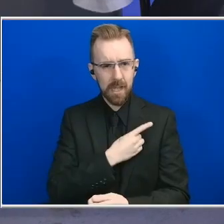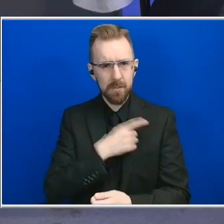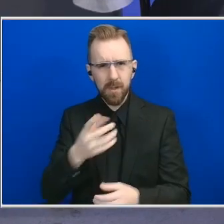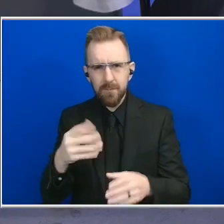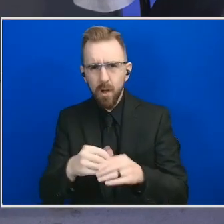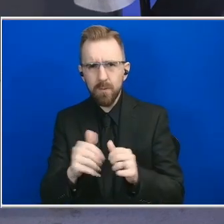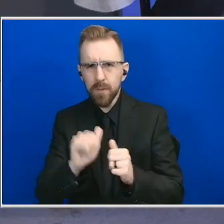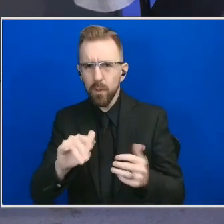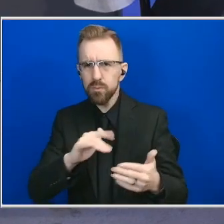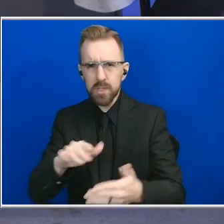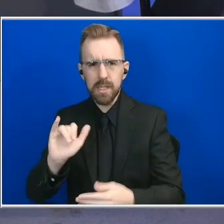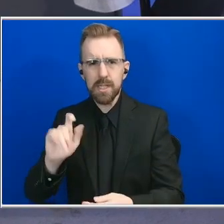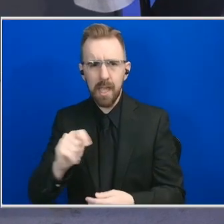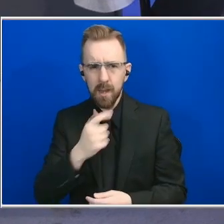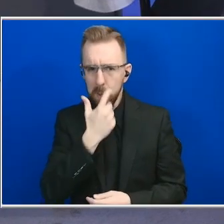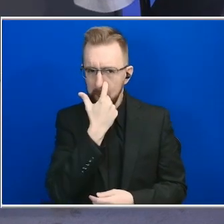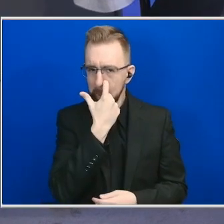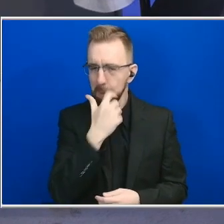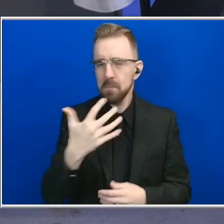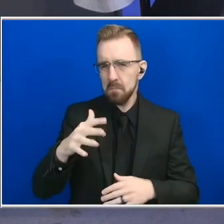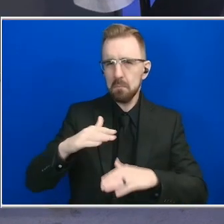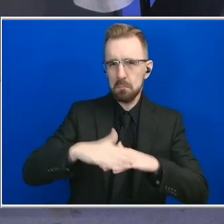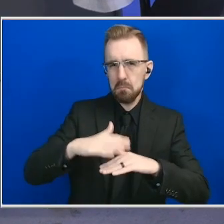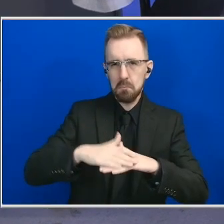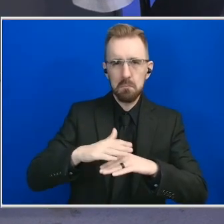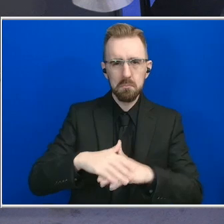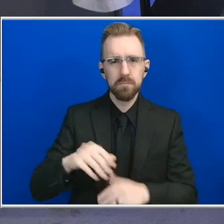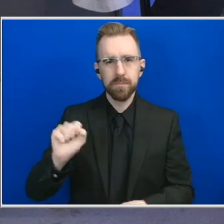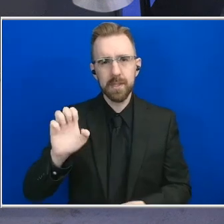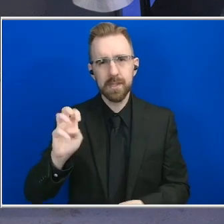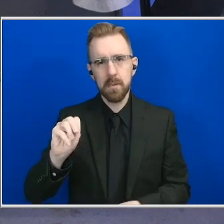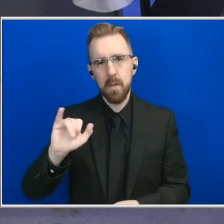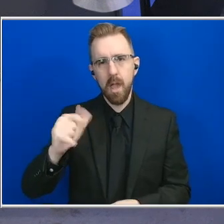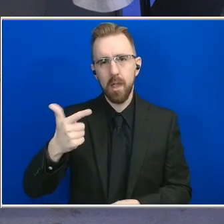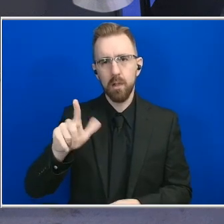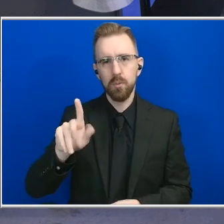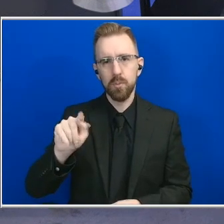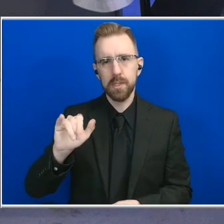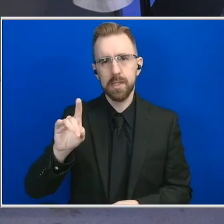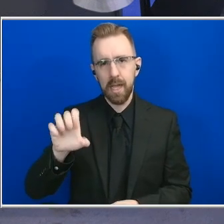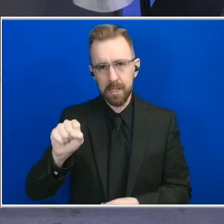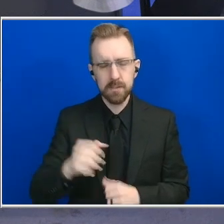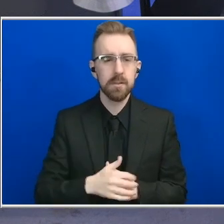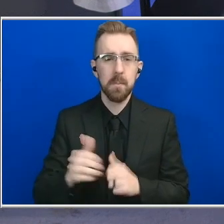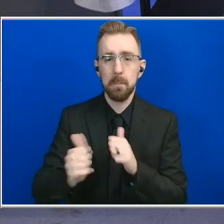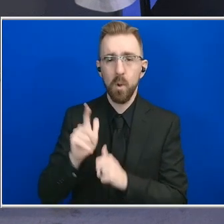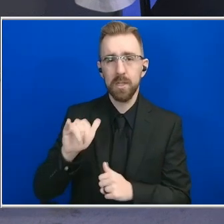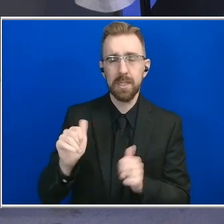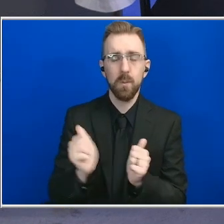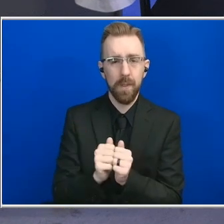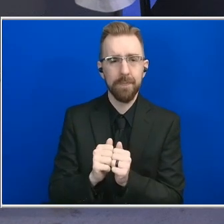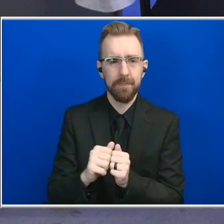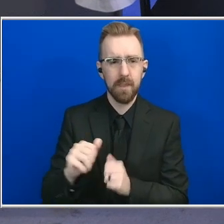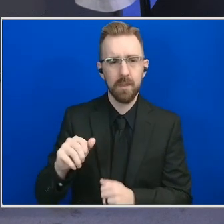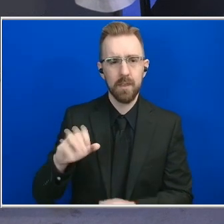Yeah, to some extent, yes. With the semaglutides? Mostly with the